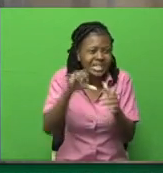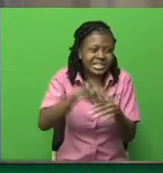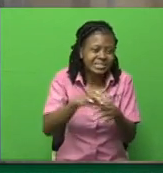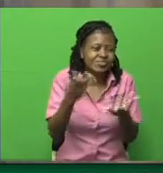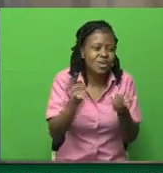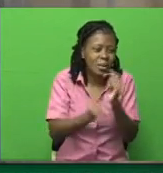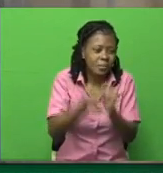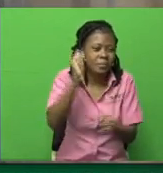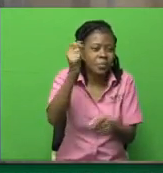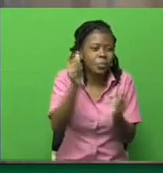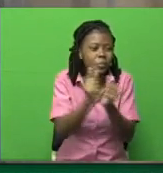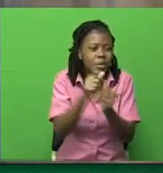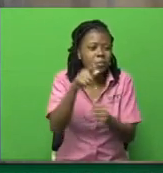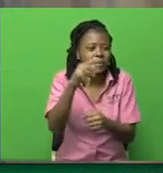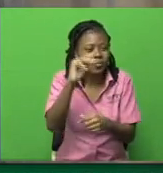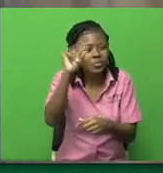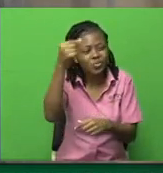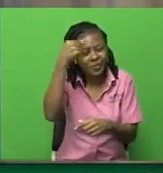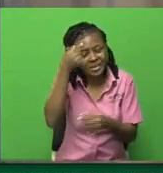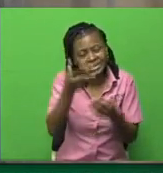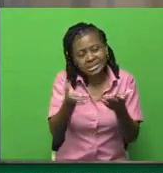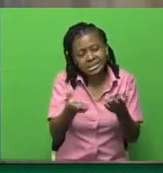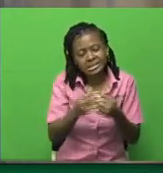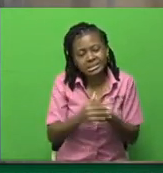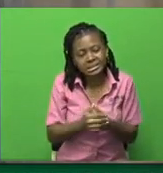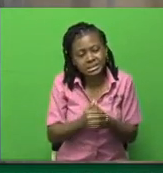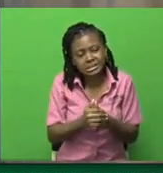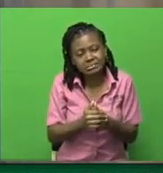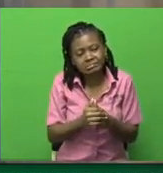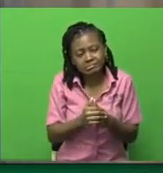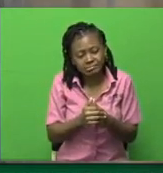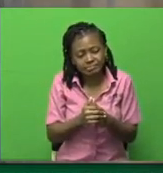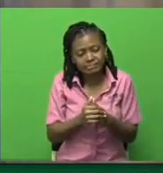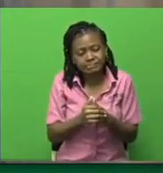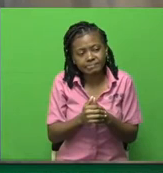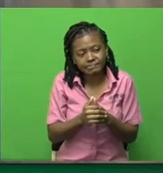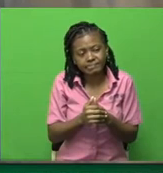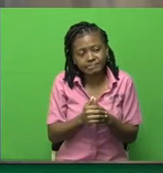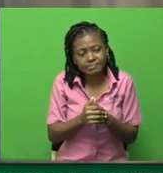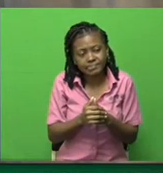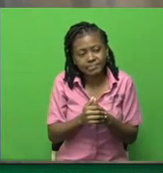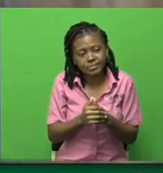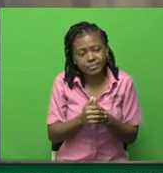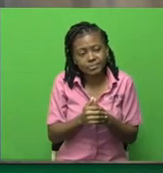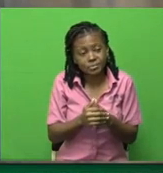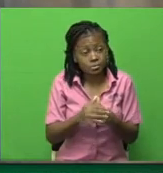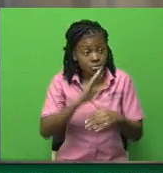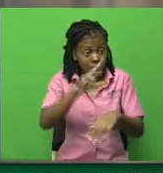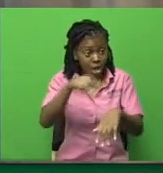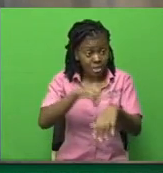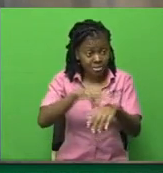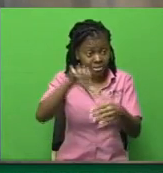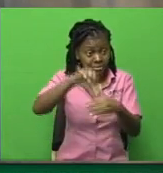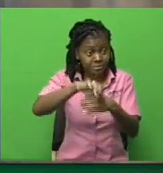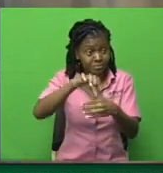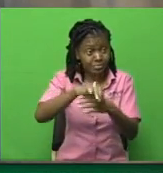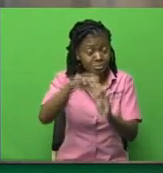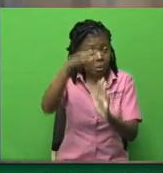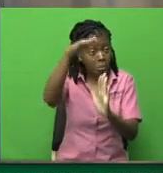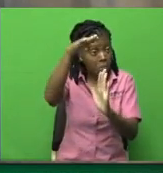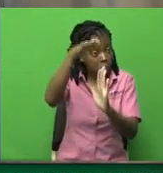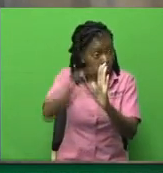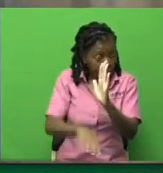on the Discover month the fact that natural gas production has fallen to lose last seen 19 years